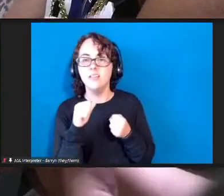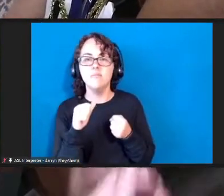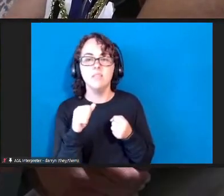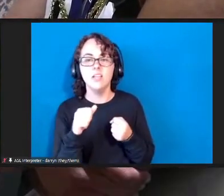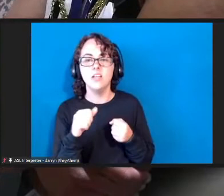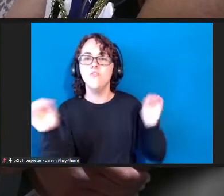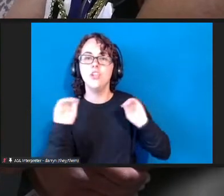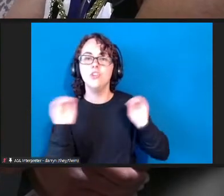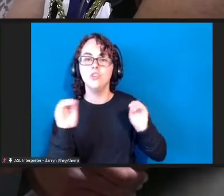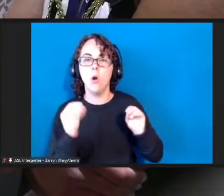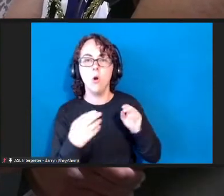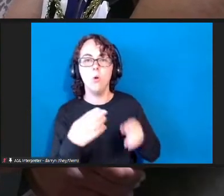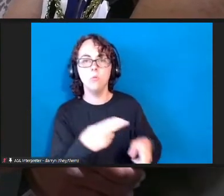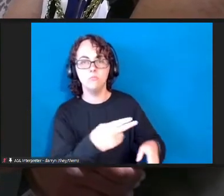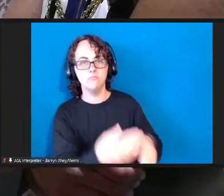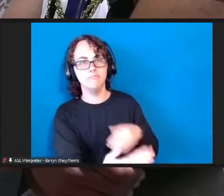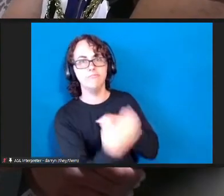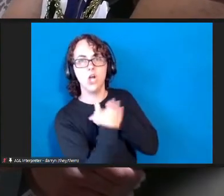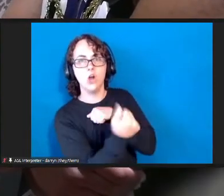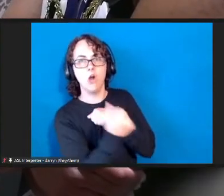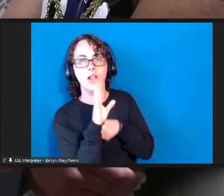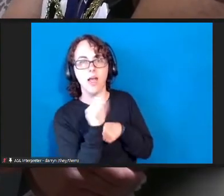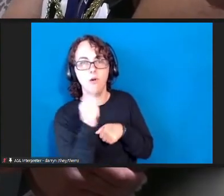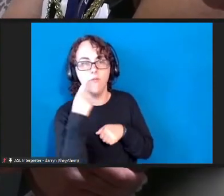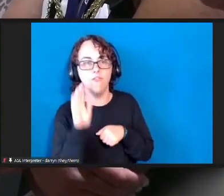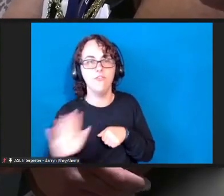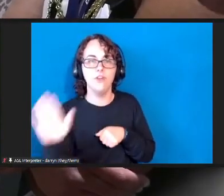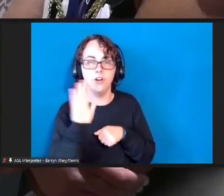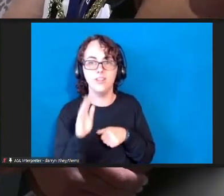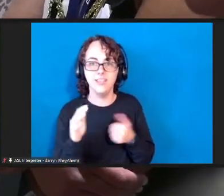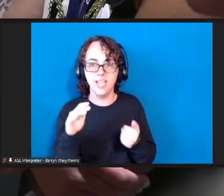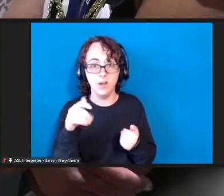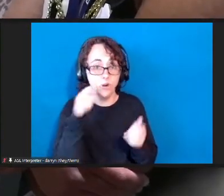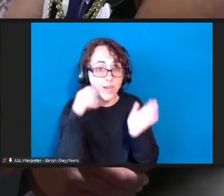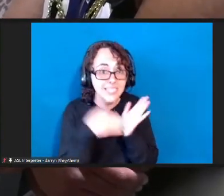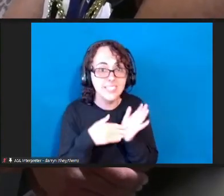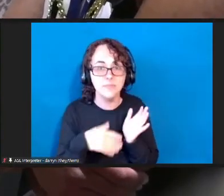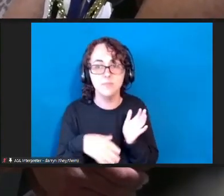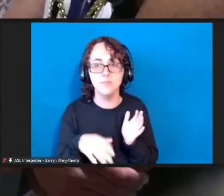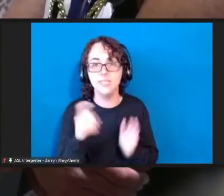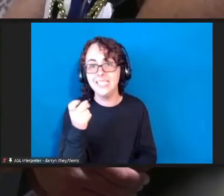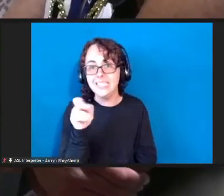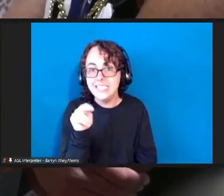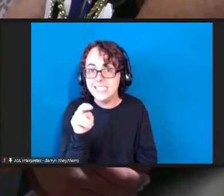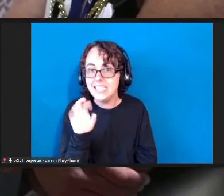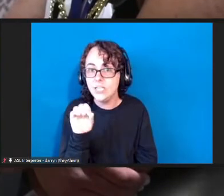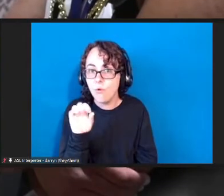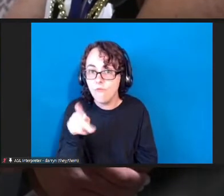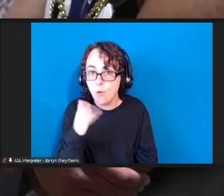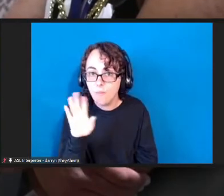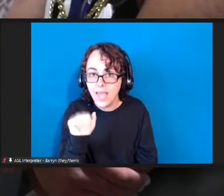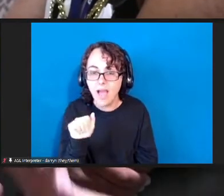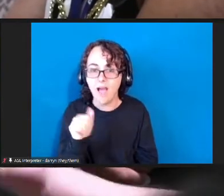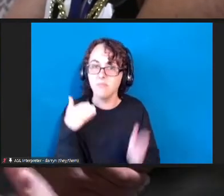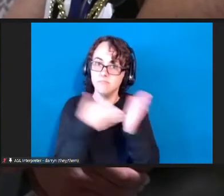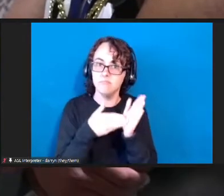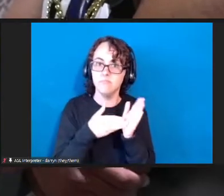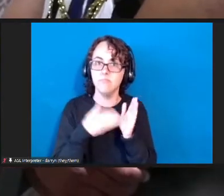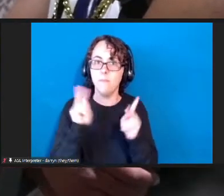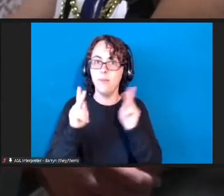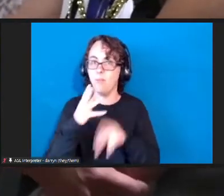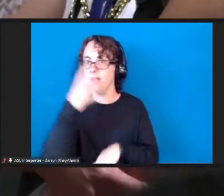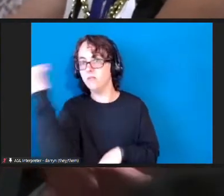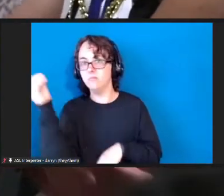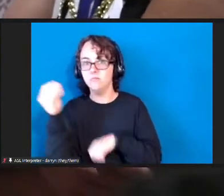or their transness or their gender nonconformity. And so I think it's really important to name that when we have folks who are